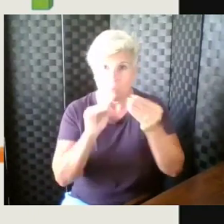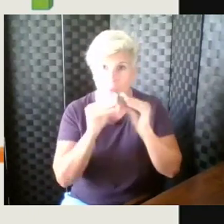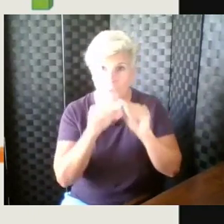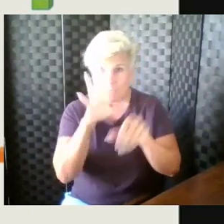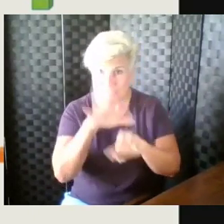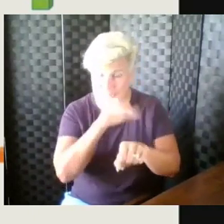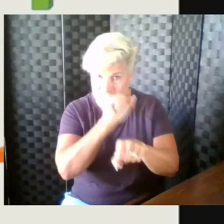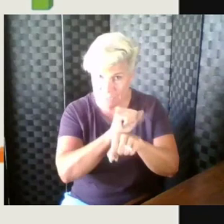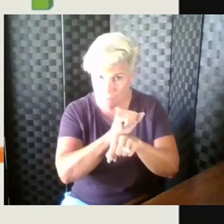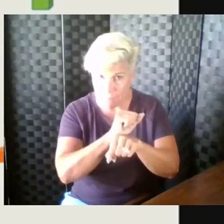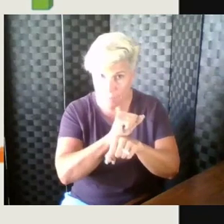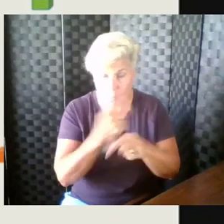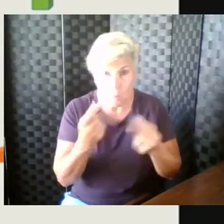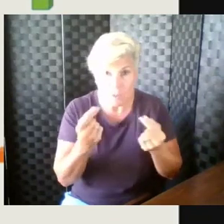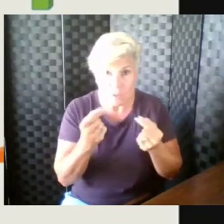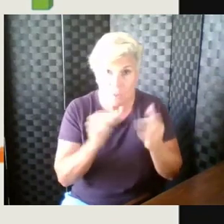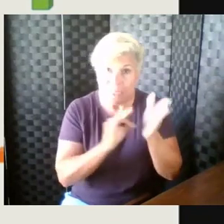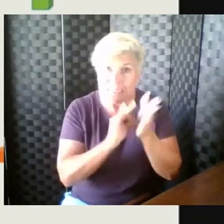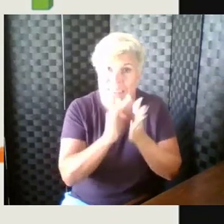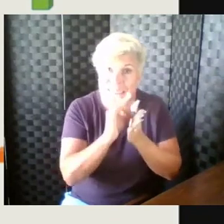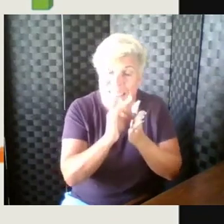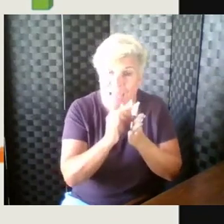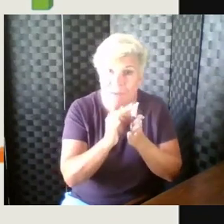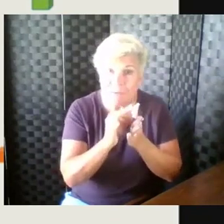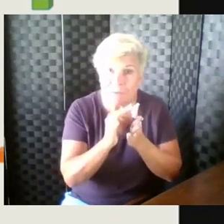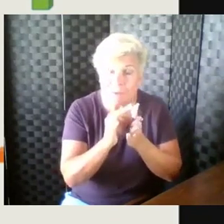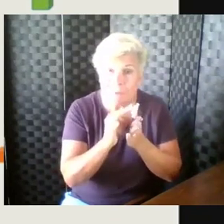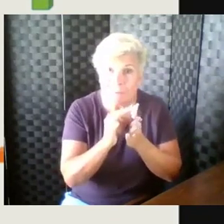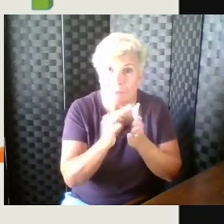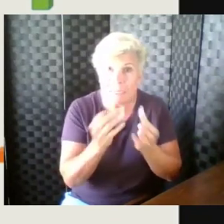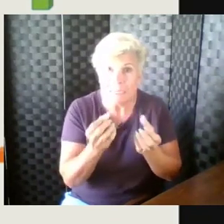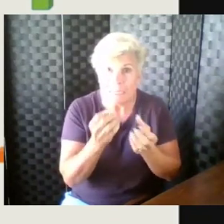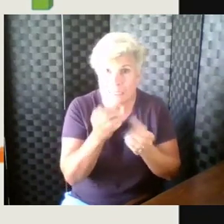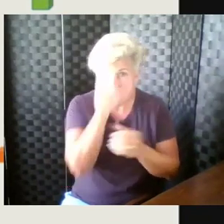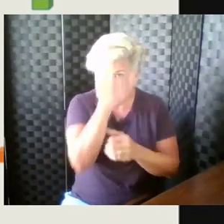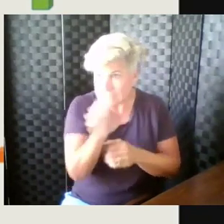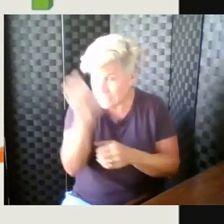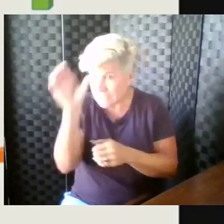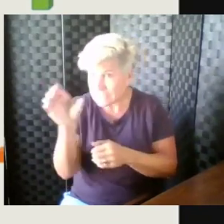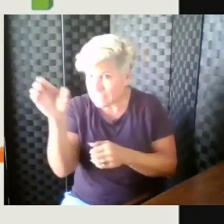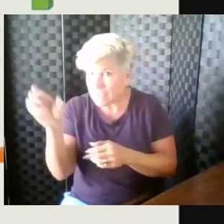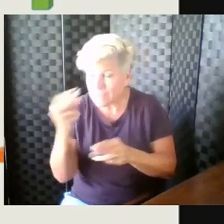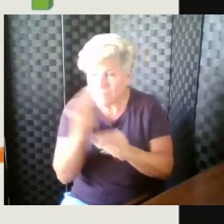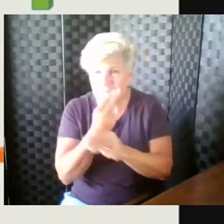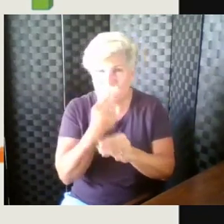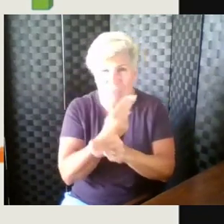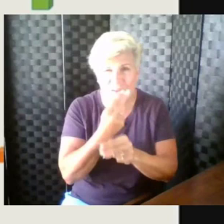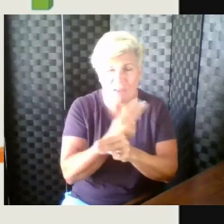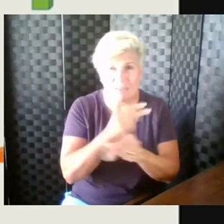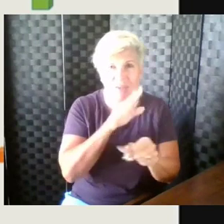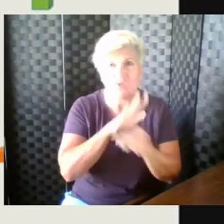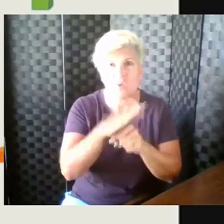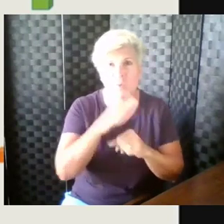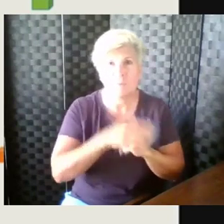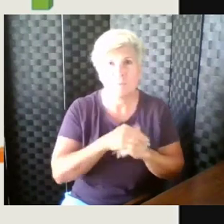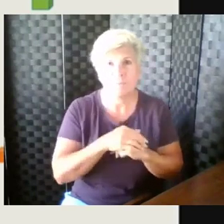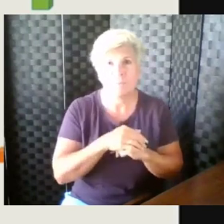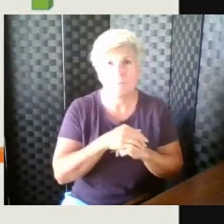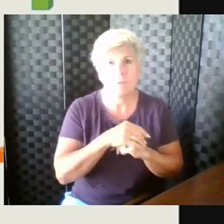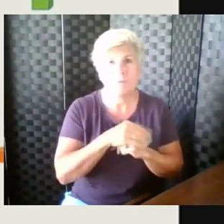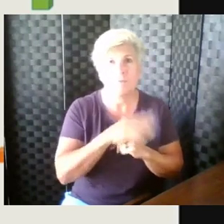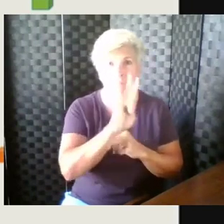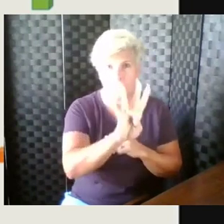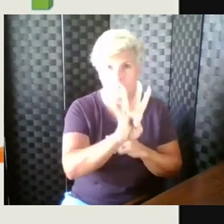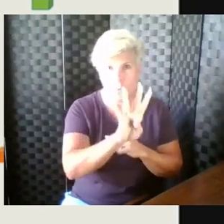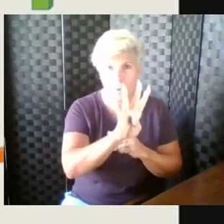10 blocks, all I have to do is count up each column to find out the total. So I